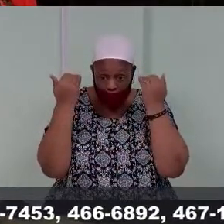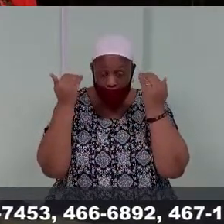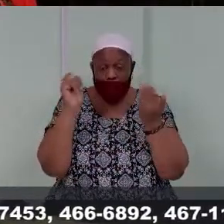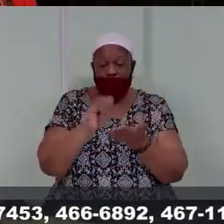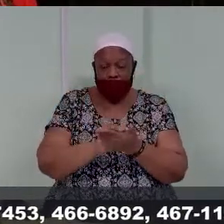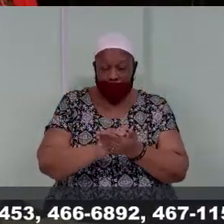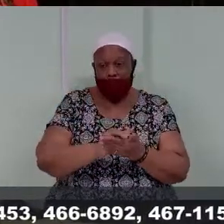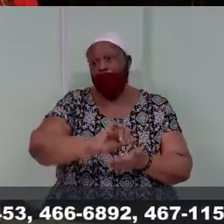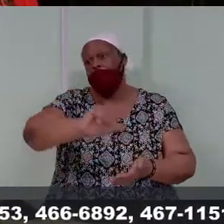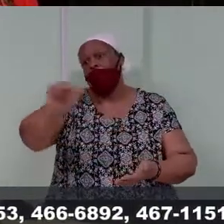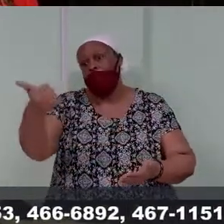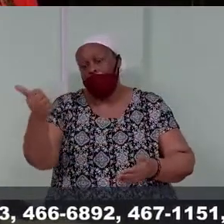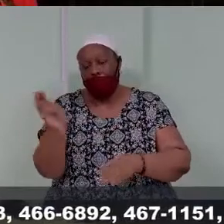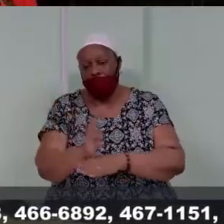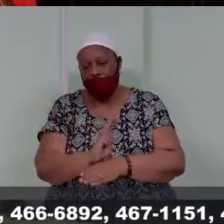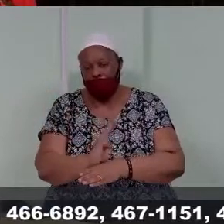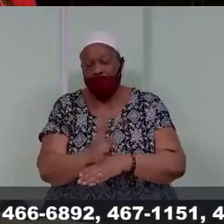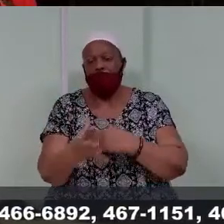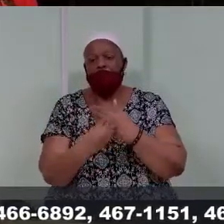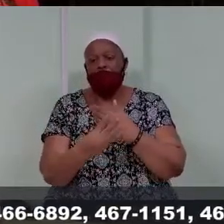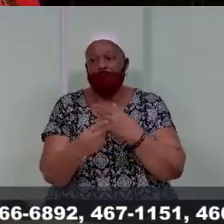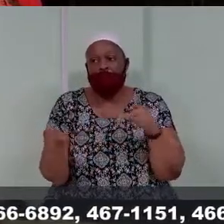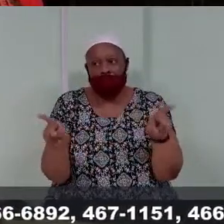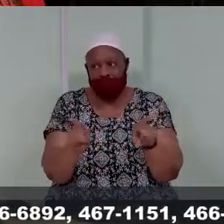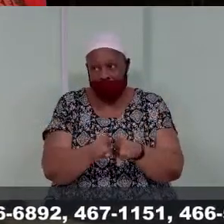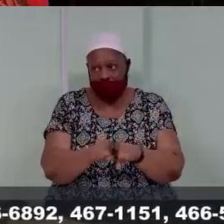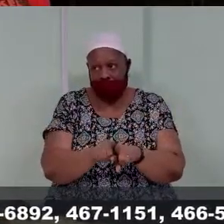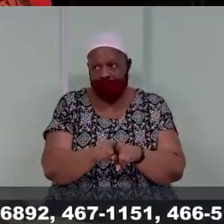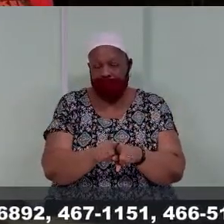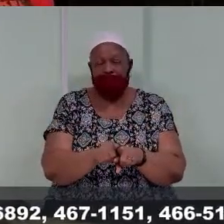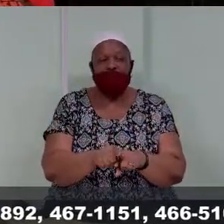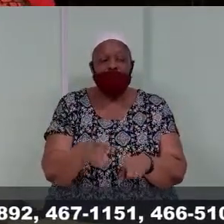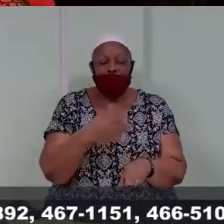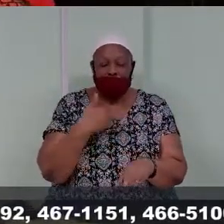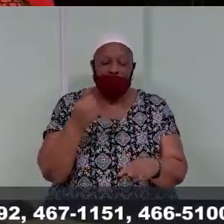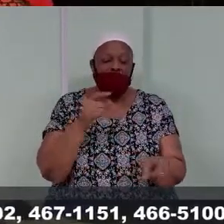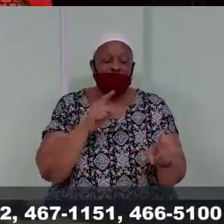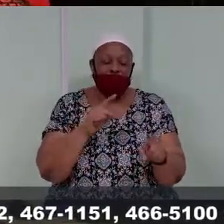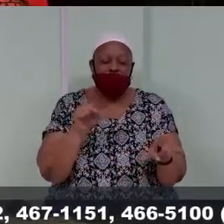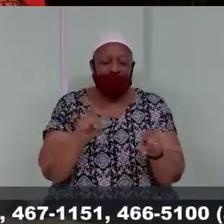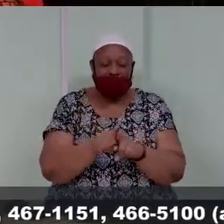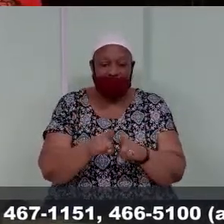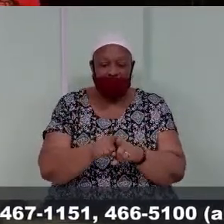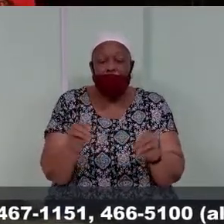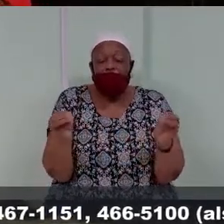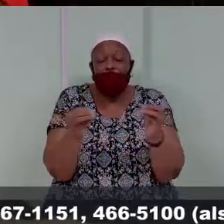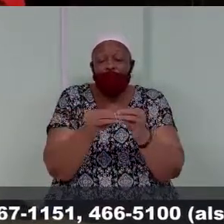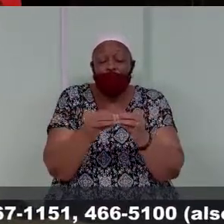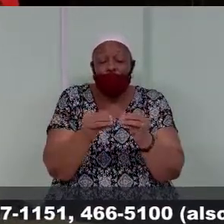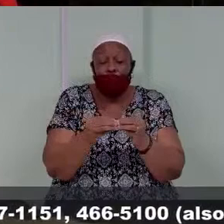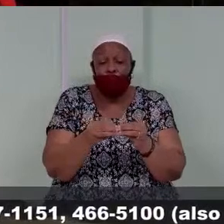do 5,001, for example, okay? I want someone to break that record.